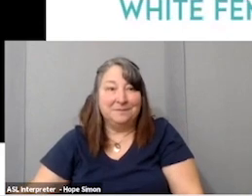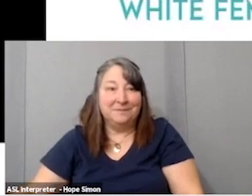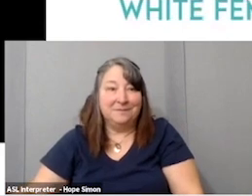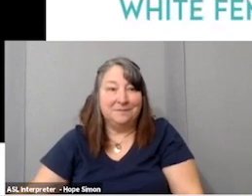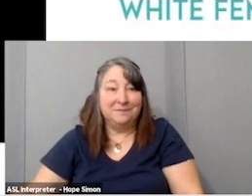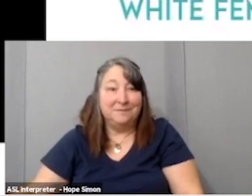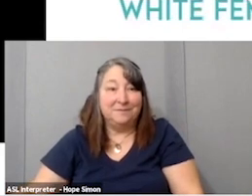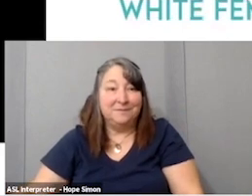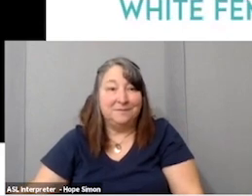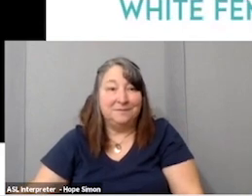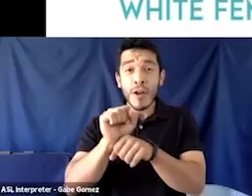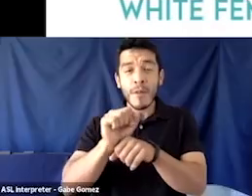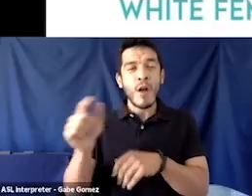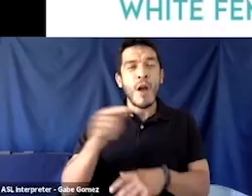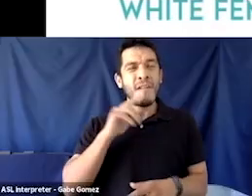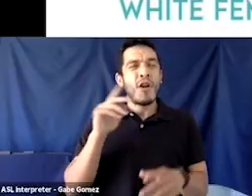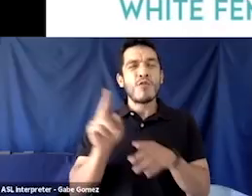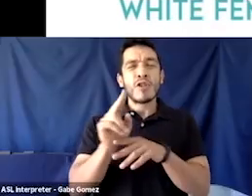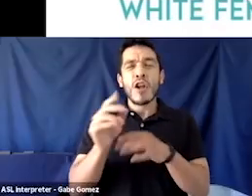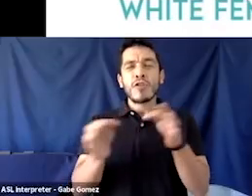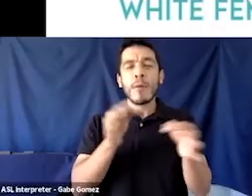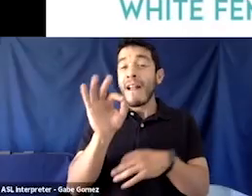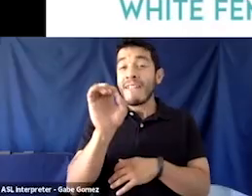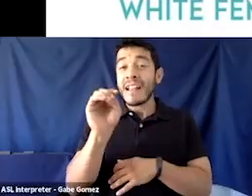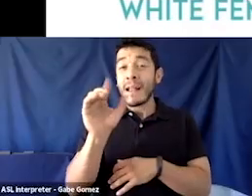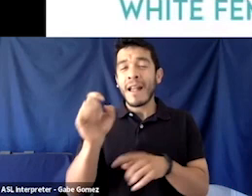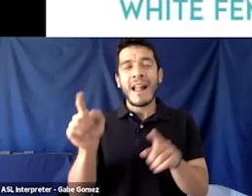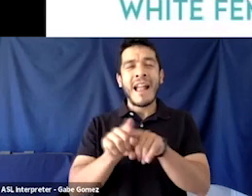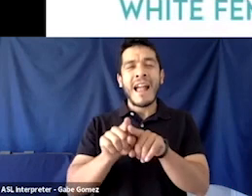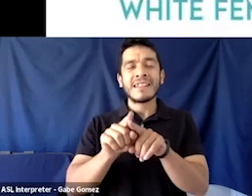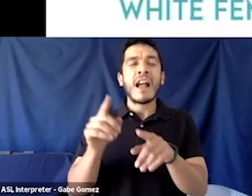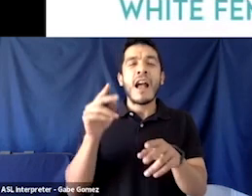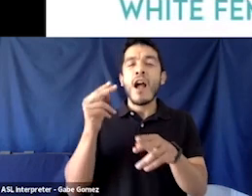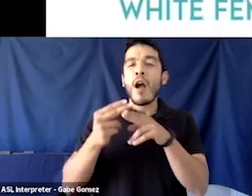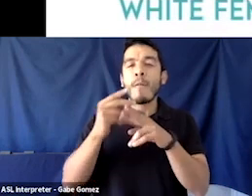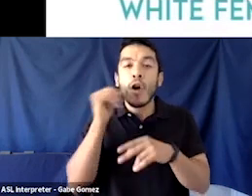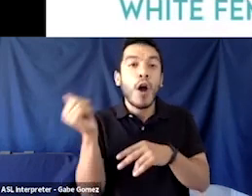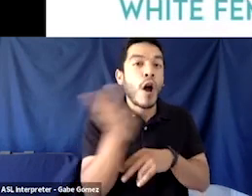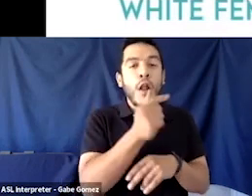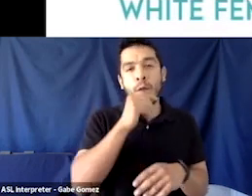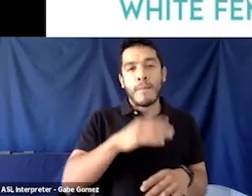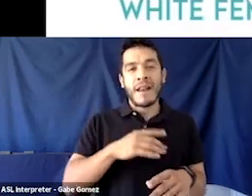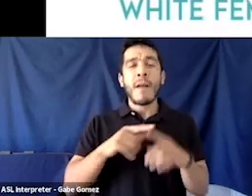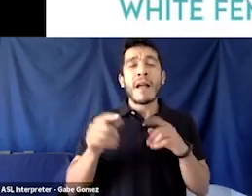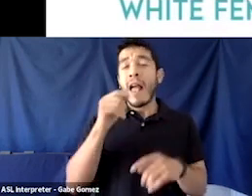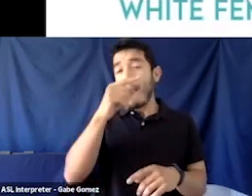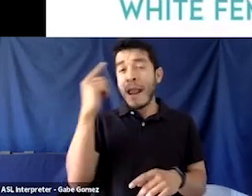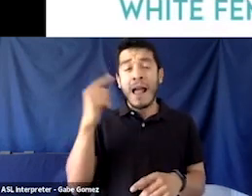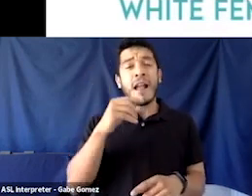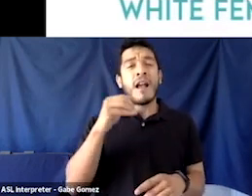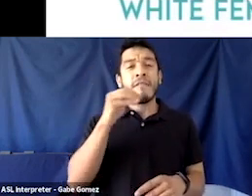women, that's why we're using the term female as a catch-all term. We find that Black female characters are more likely than other